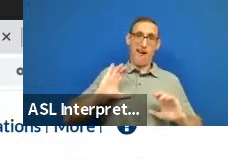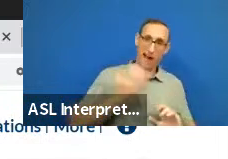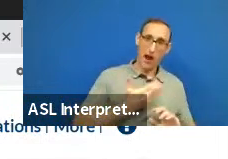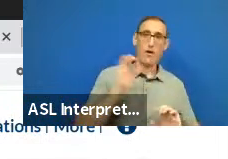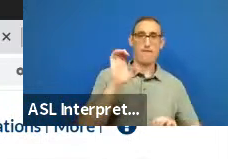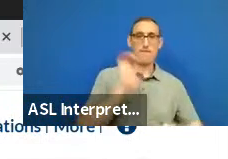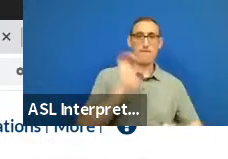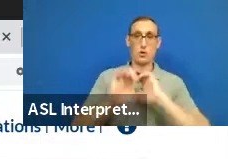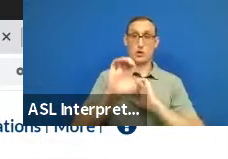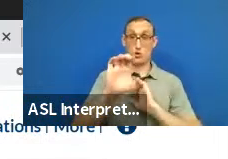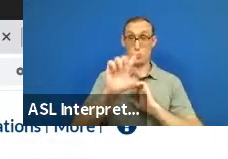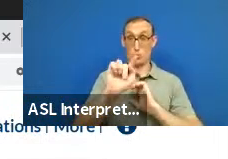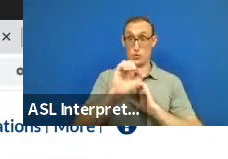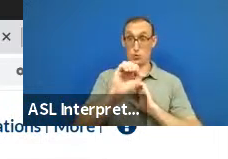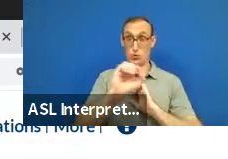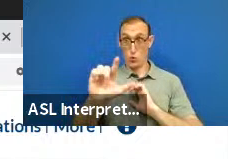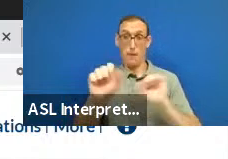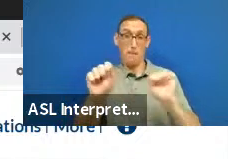data.